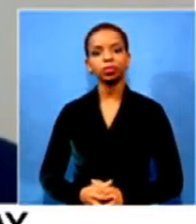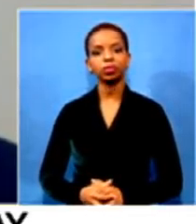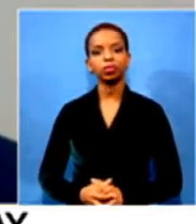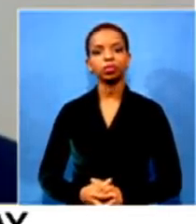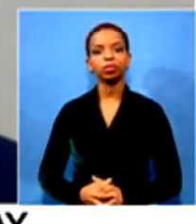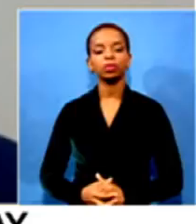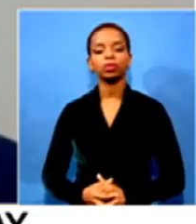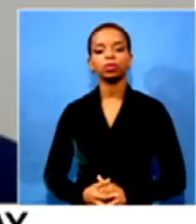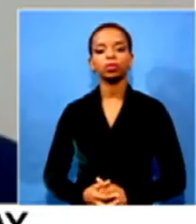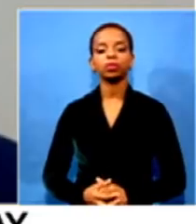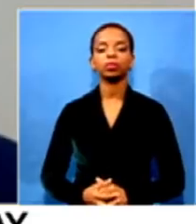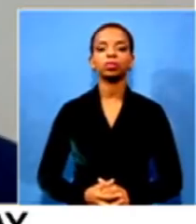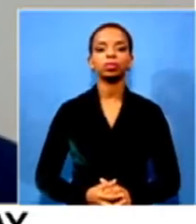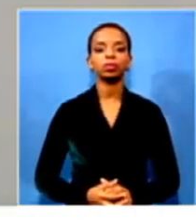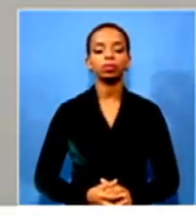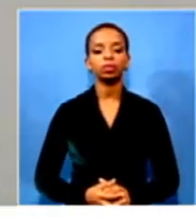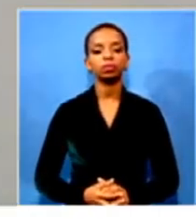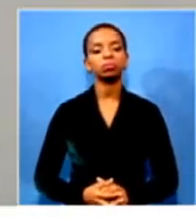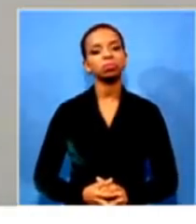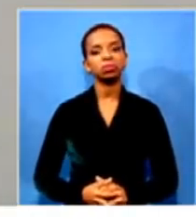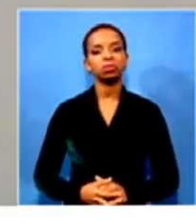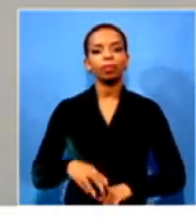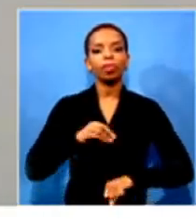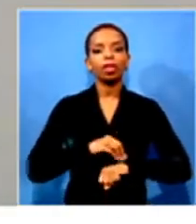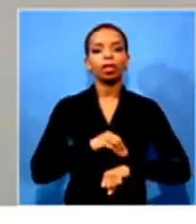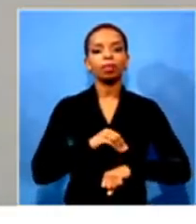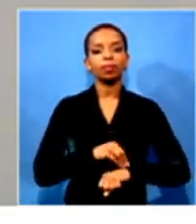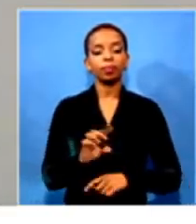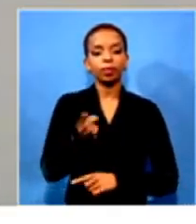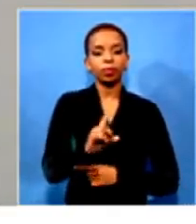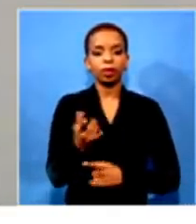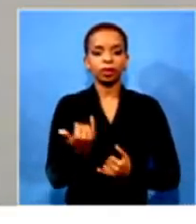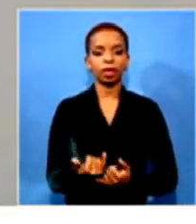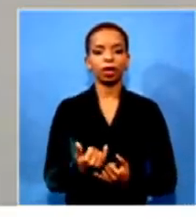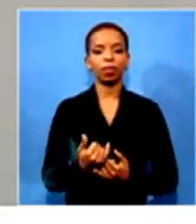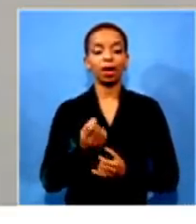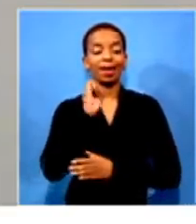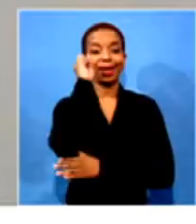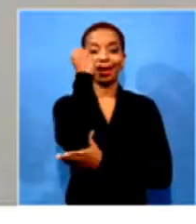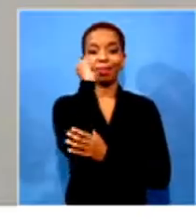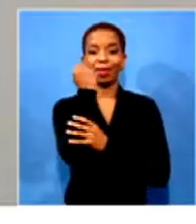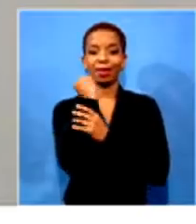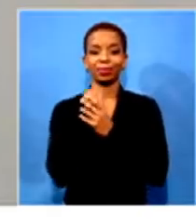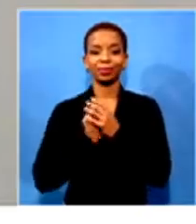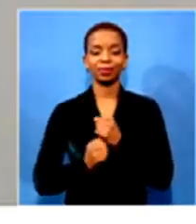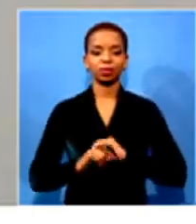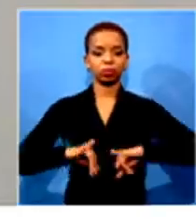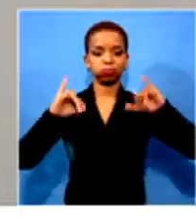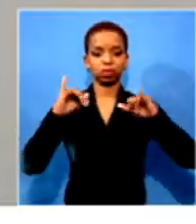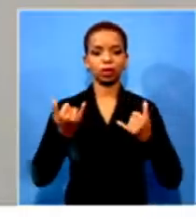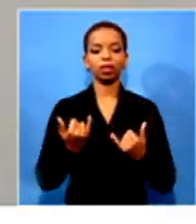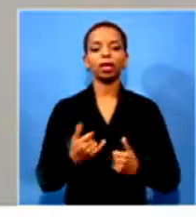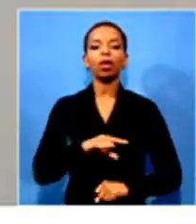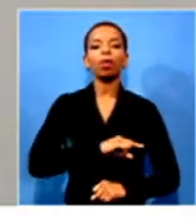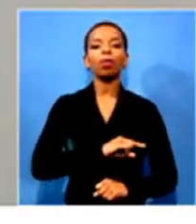Well, I mean, the problem with this is that it's become beyond embarrassing. It is difficult to imagine how any team task